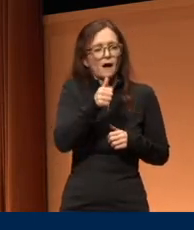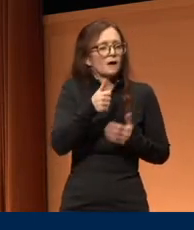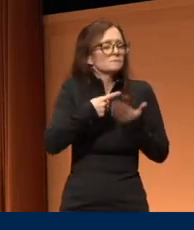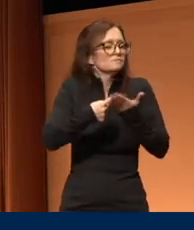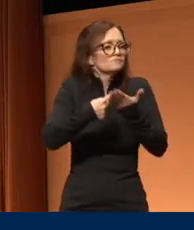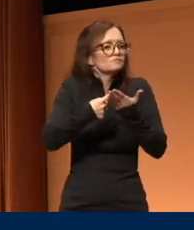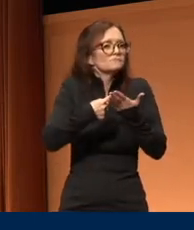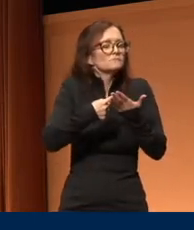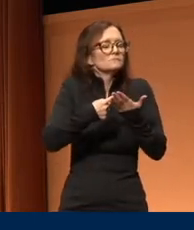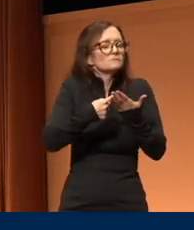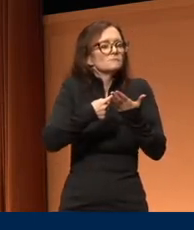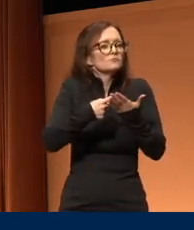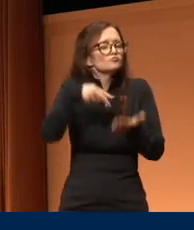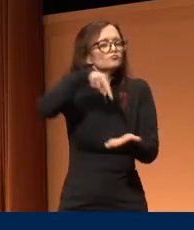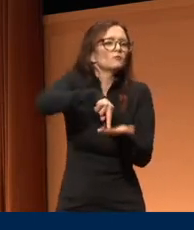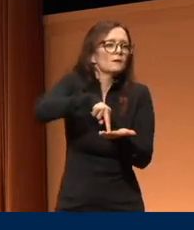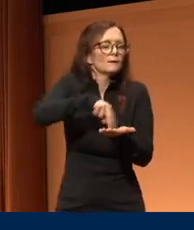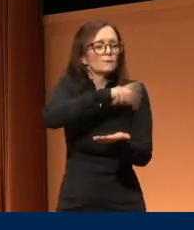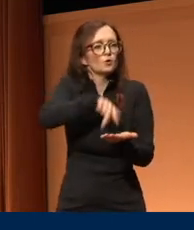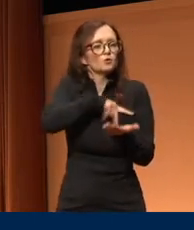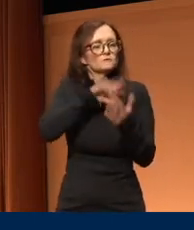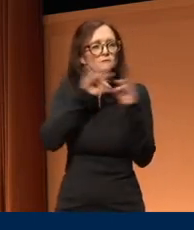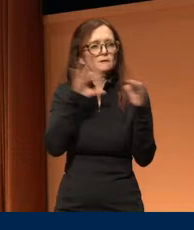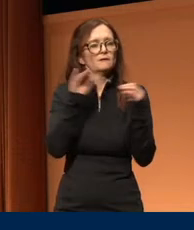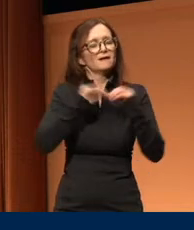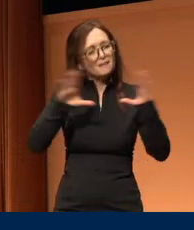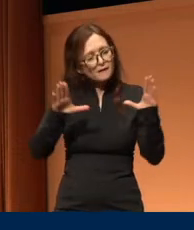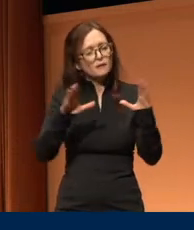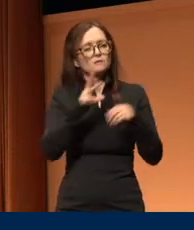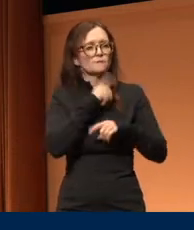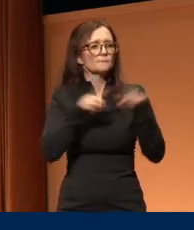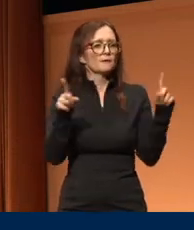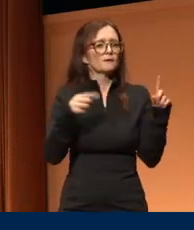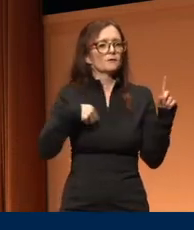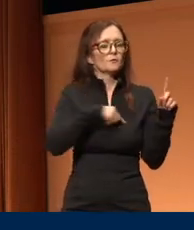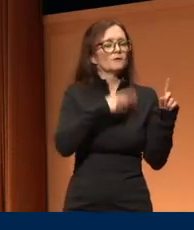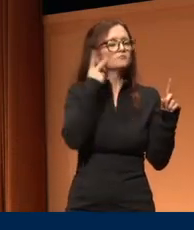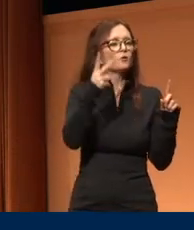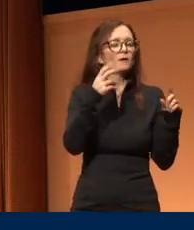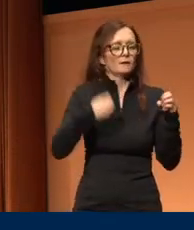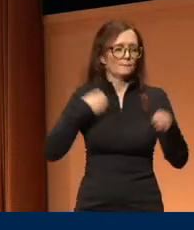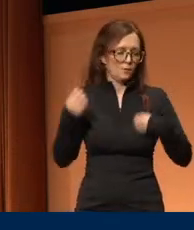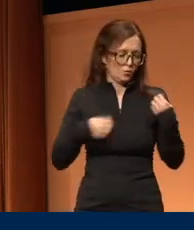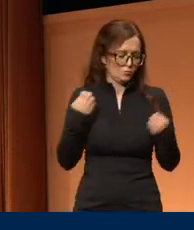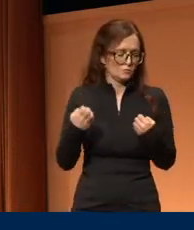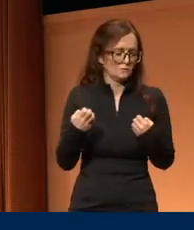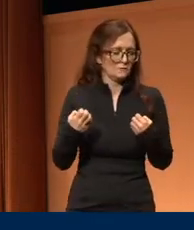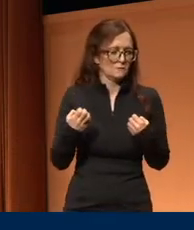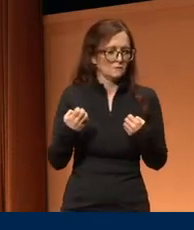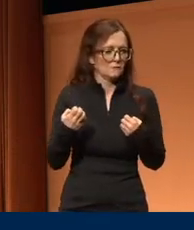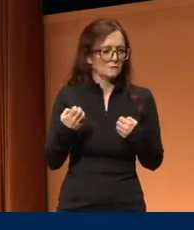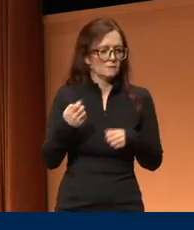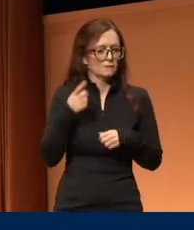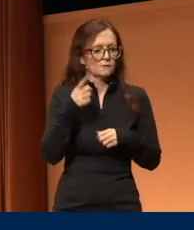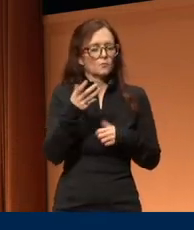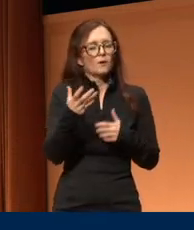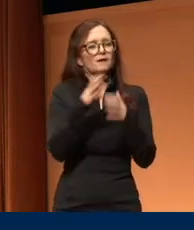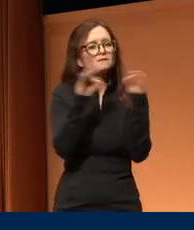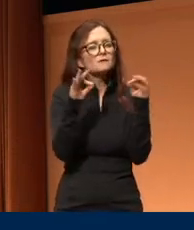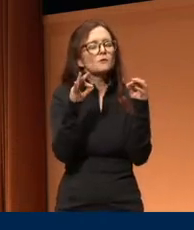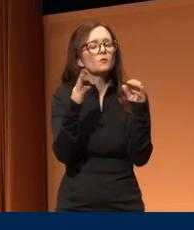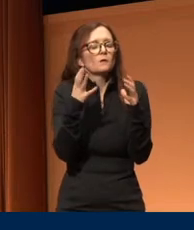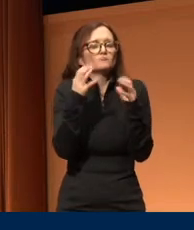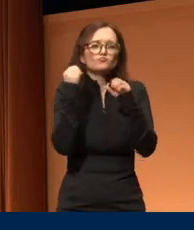stood up to make a personal statement. He spoke clearly, but with some emotion. It was obvious to all in the room that he wanted to make a strong